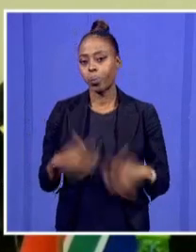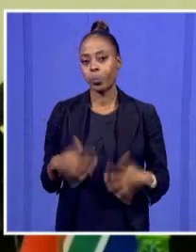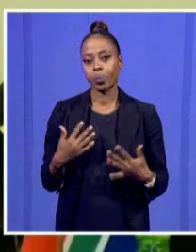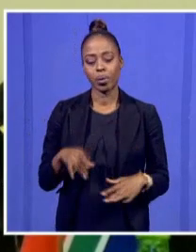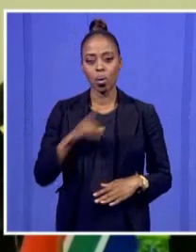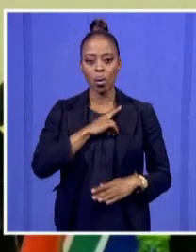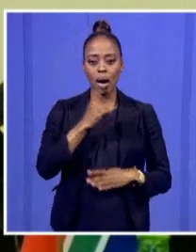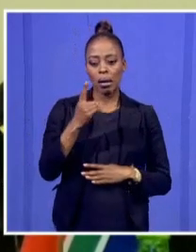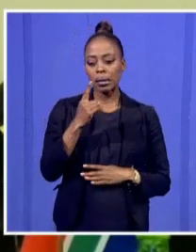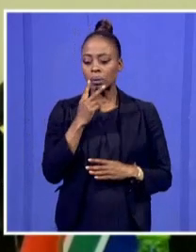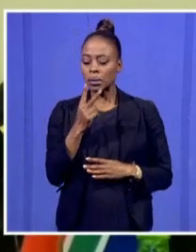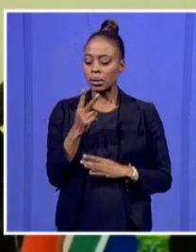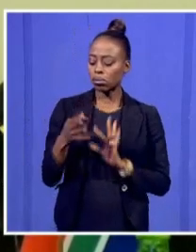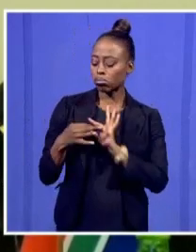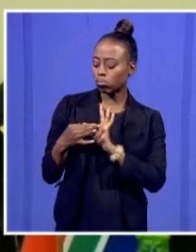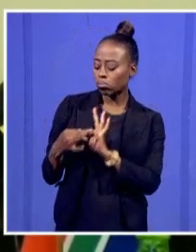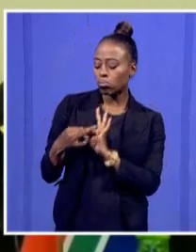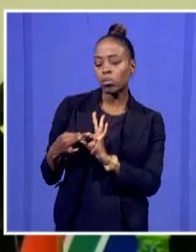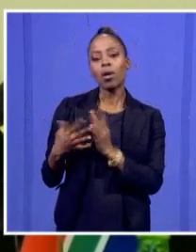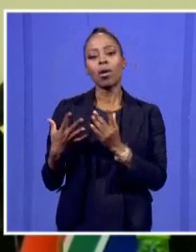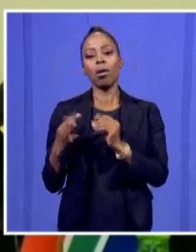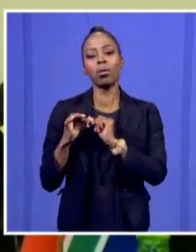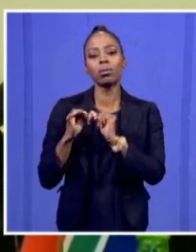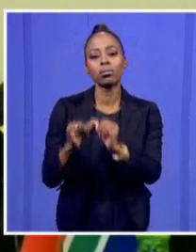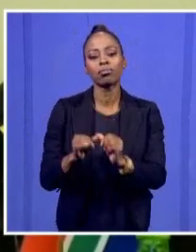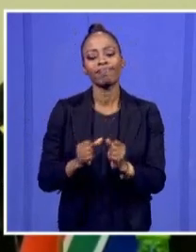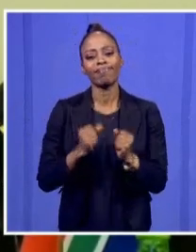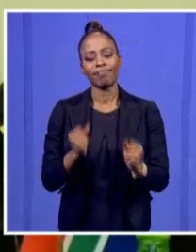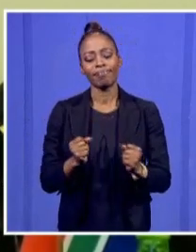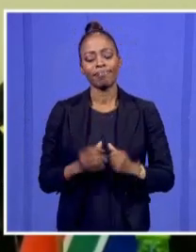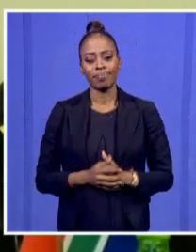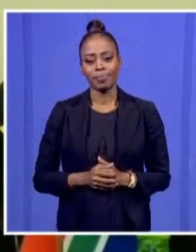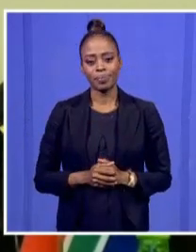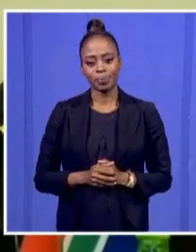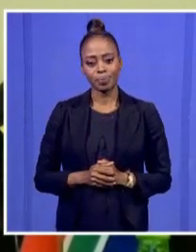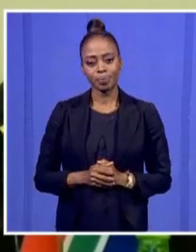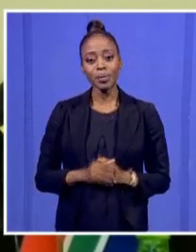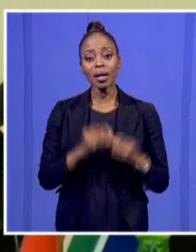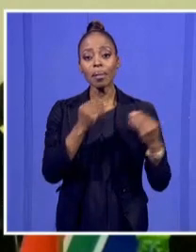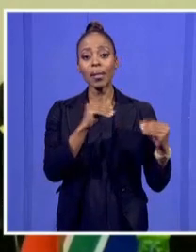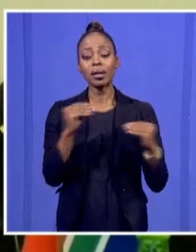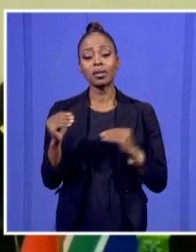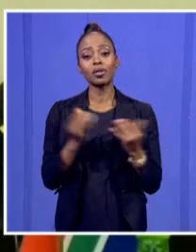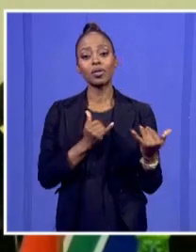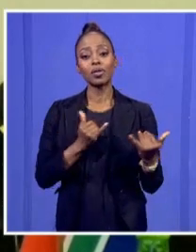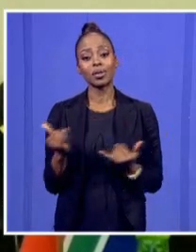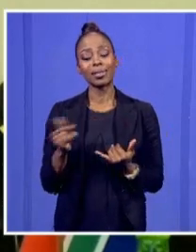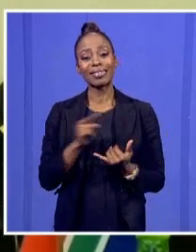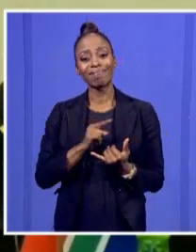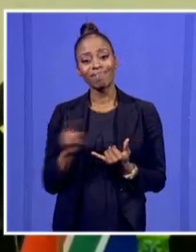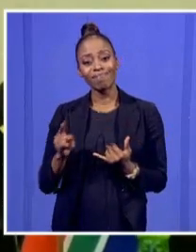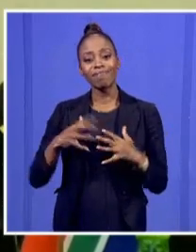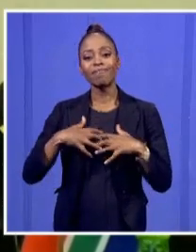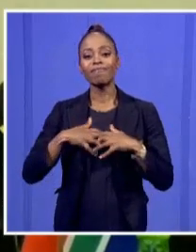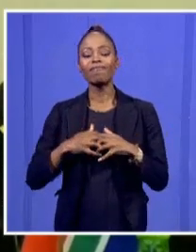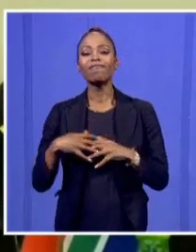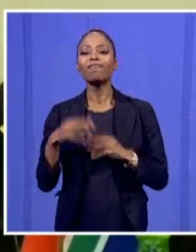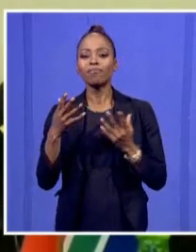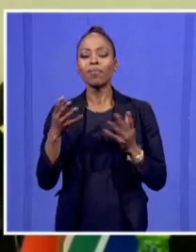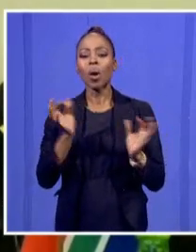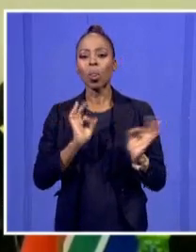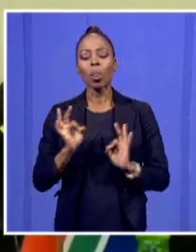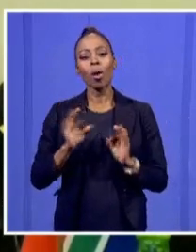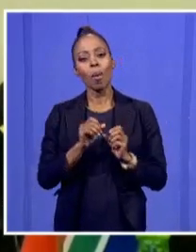a relation continue strong. Businesses today create the right